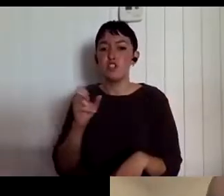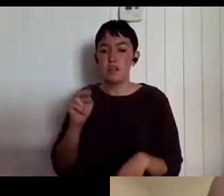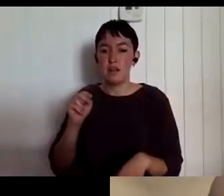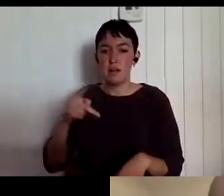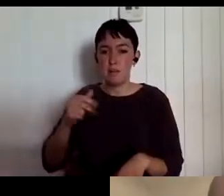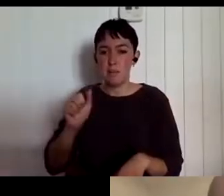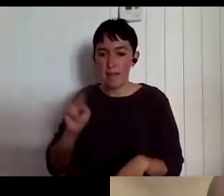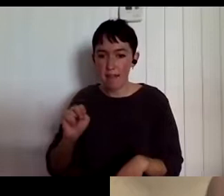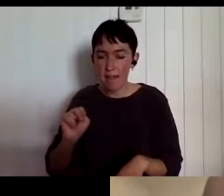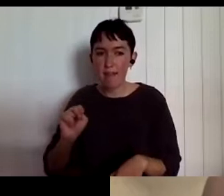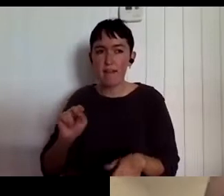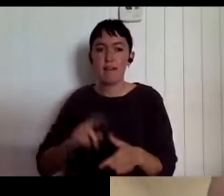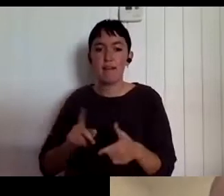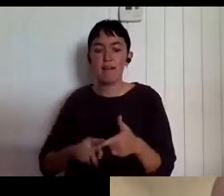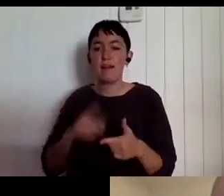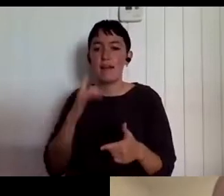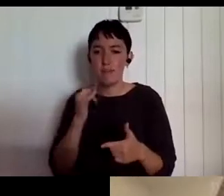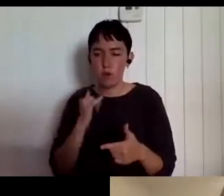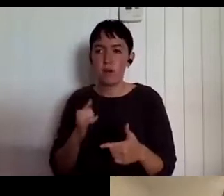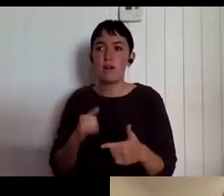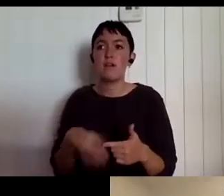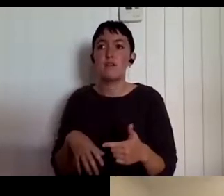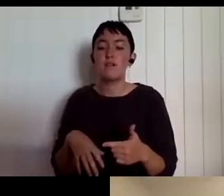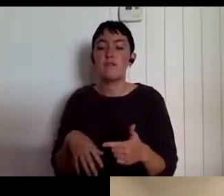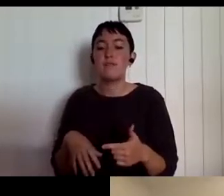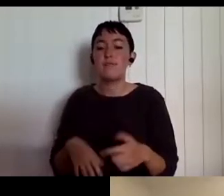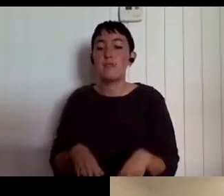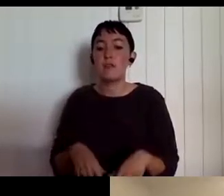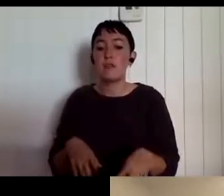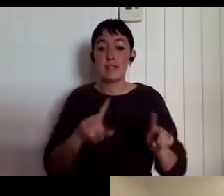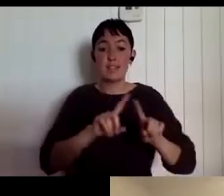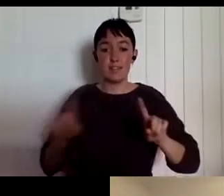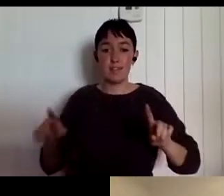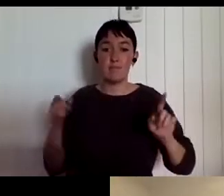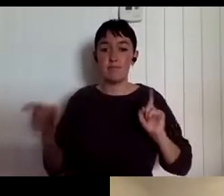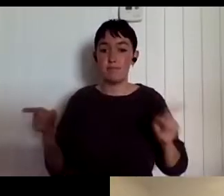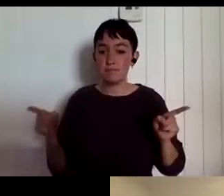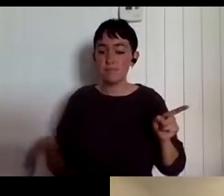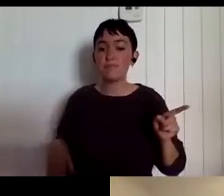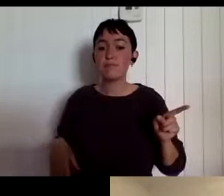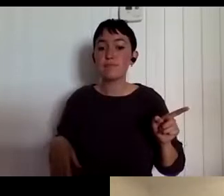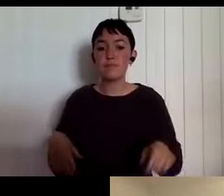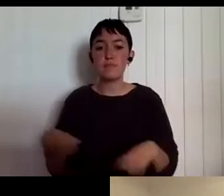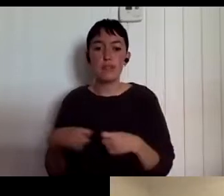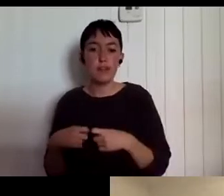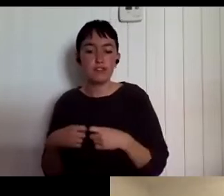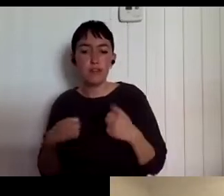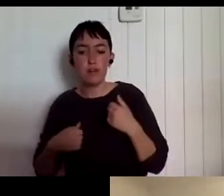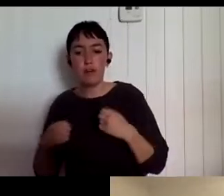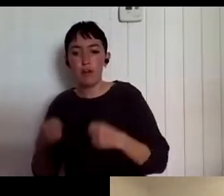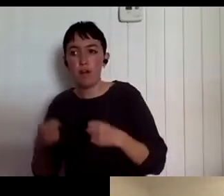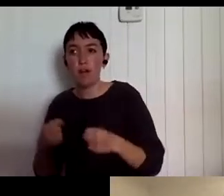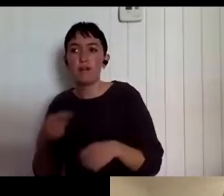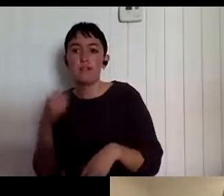mainly in California and the US. In terms of the differences between an electric car, you know, that you'd see from a Tesla, or in terms